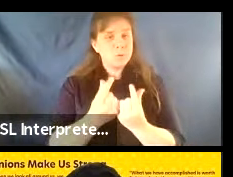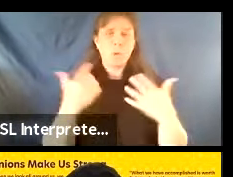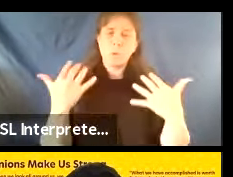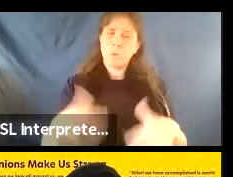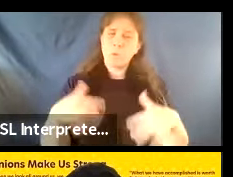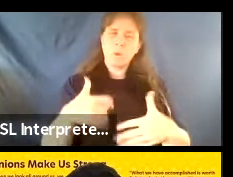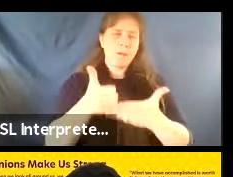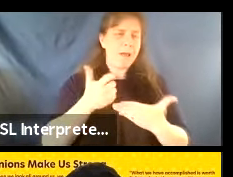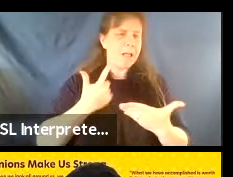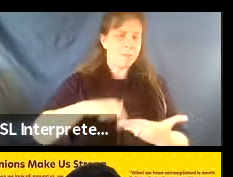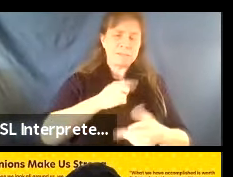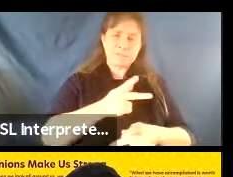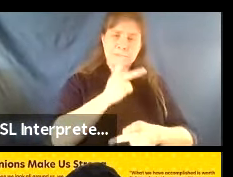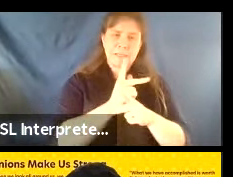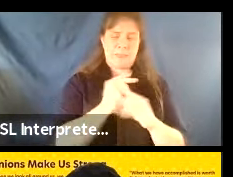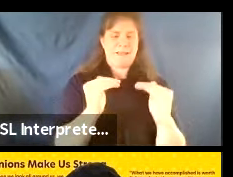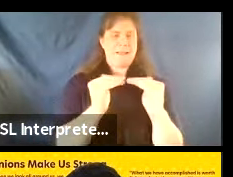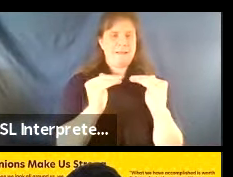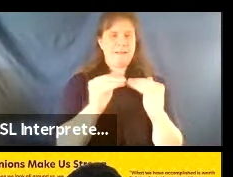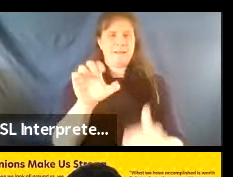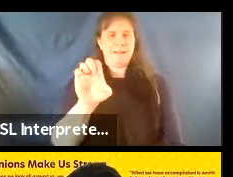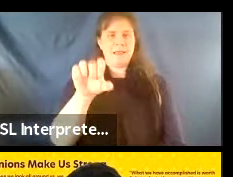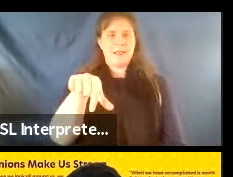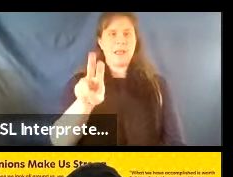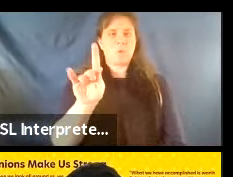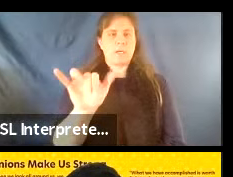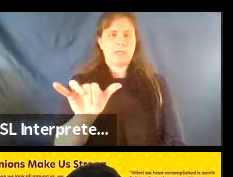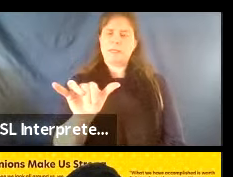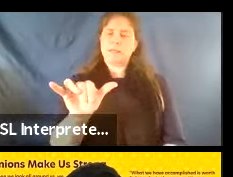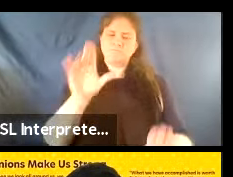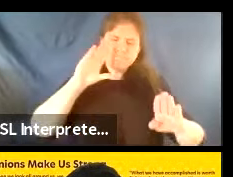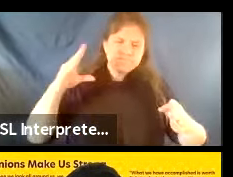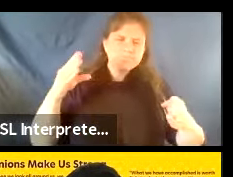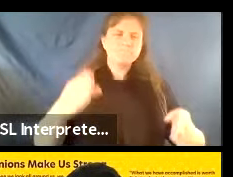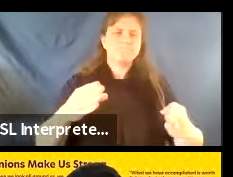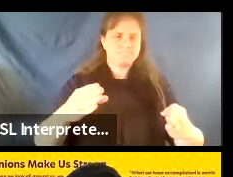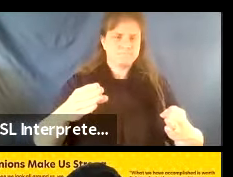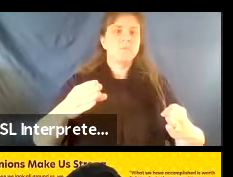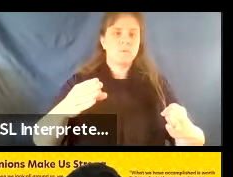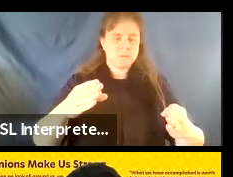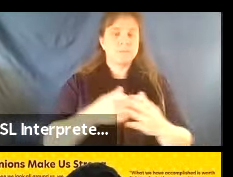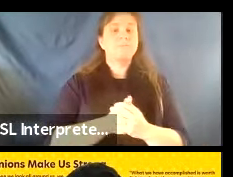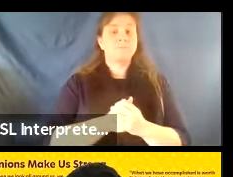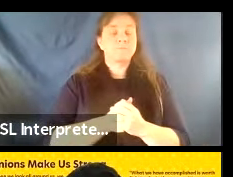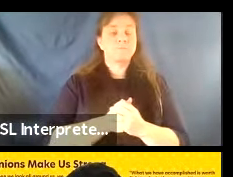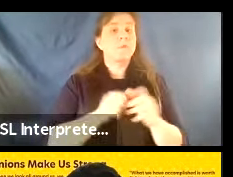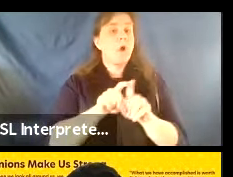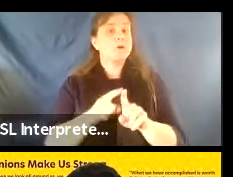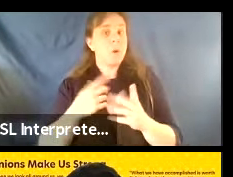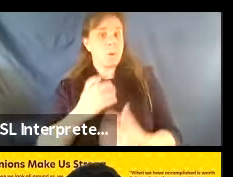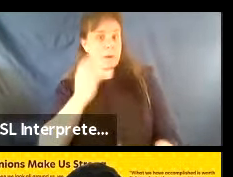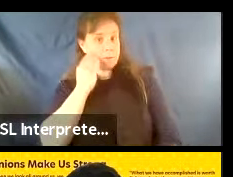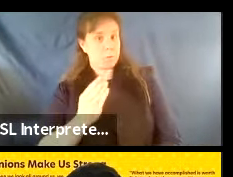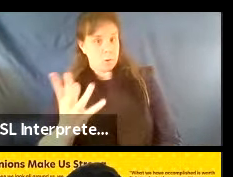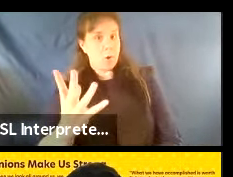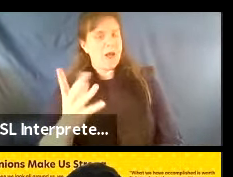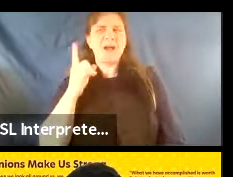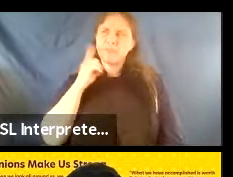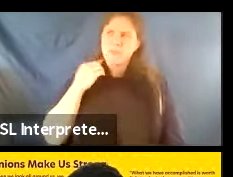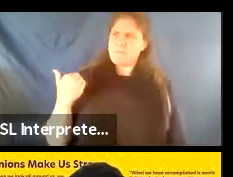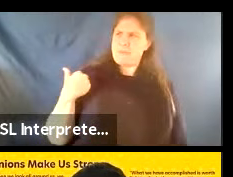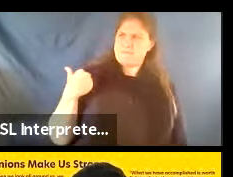equity at the center of the work that we do. And I want to state something explicitly. I believe that it's been stated before,